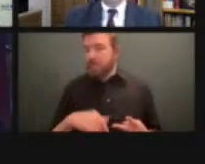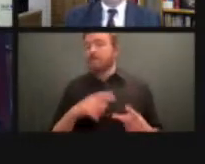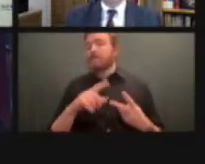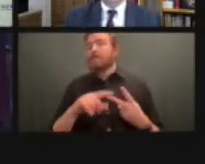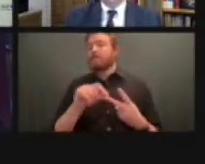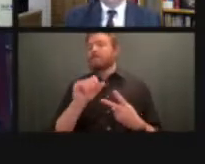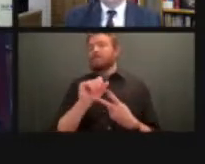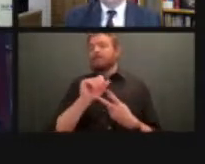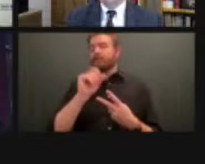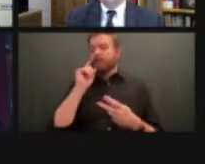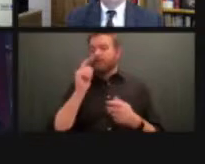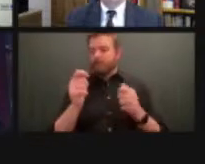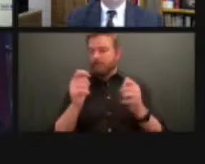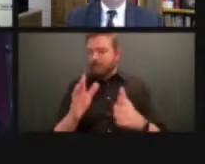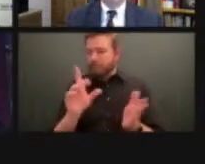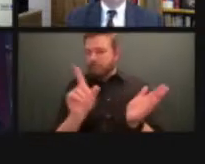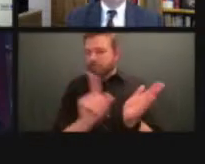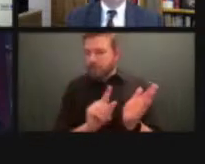a month of each other.